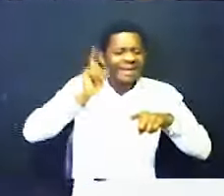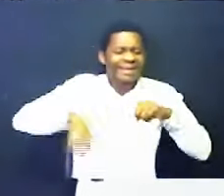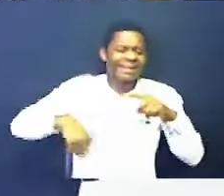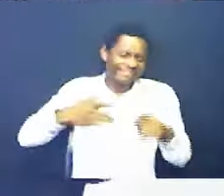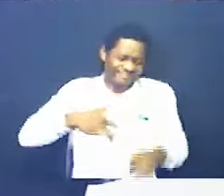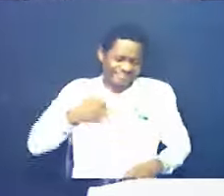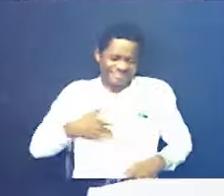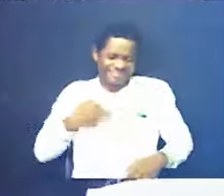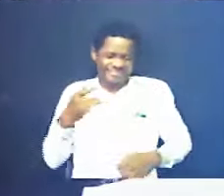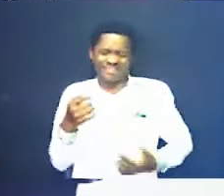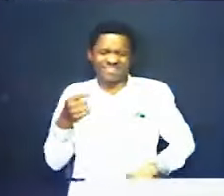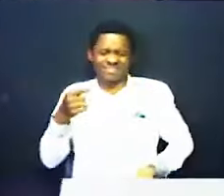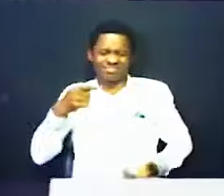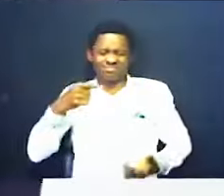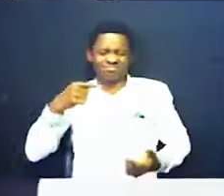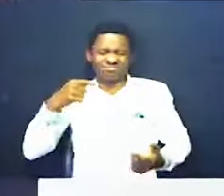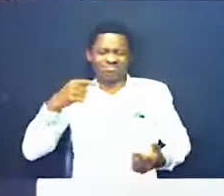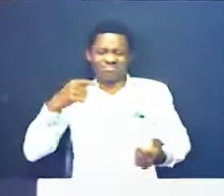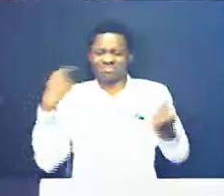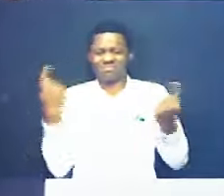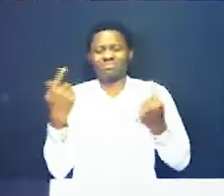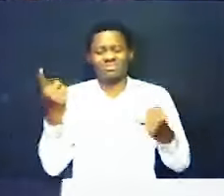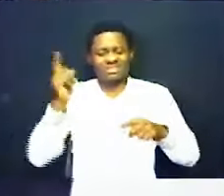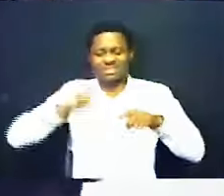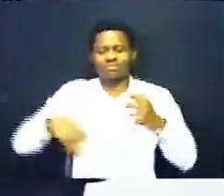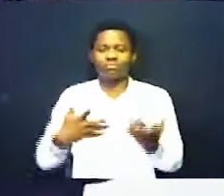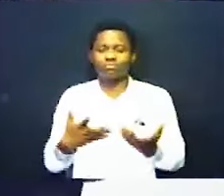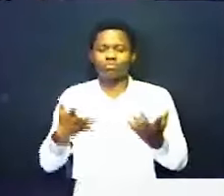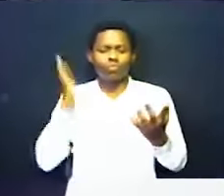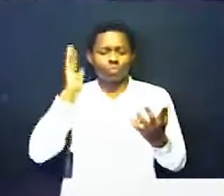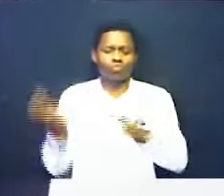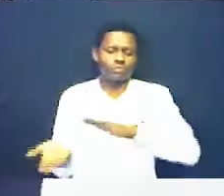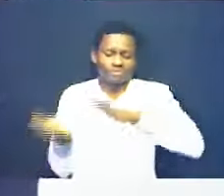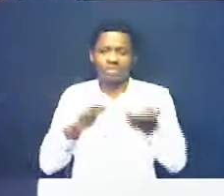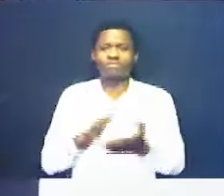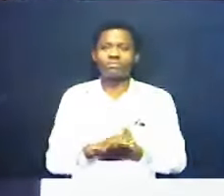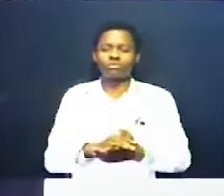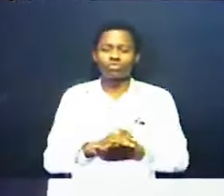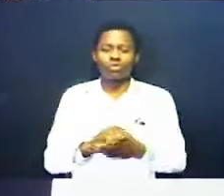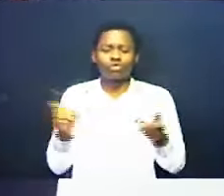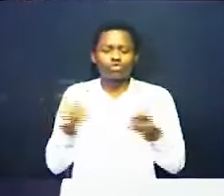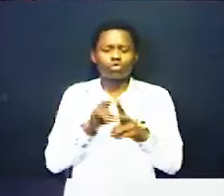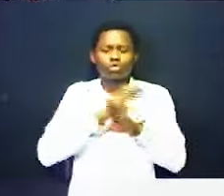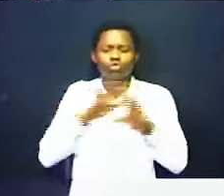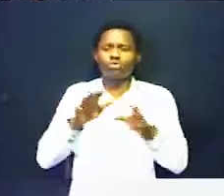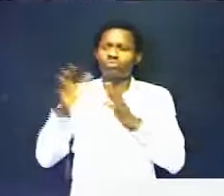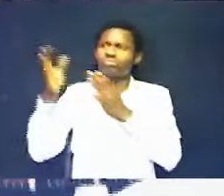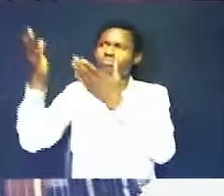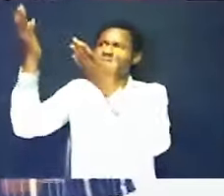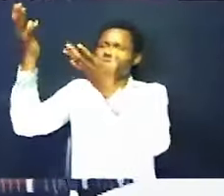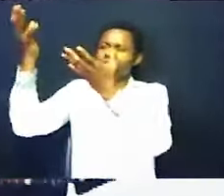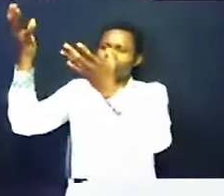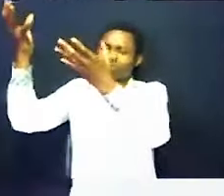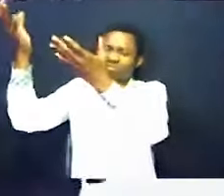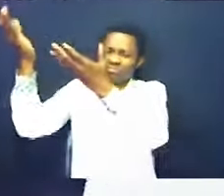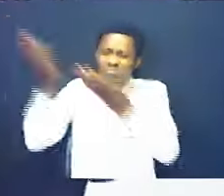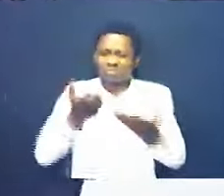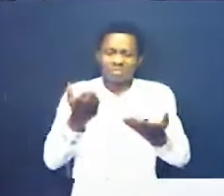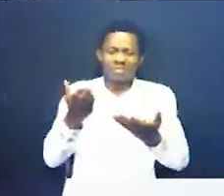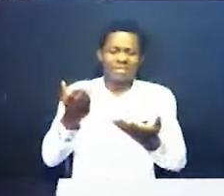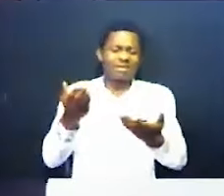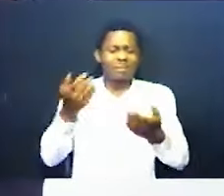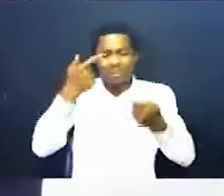obewu pedu anu it will die ebewu kura. So don't let it down ndi bomode an when sane ama because